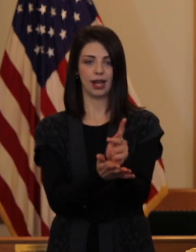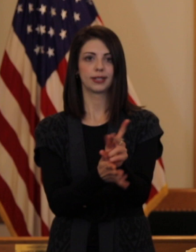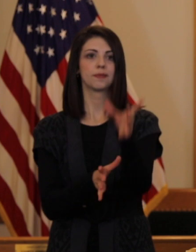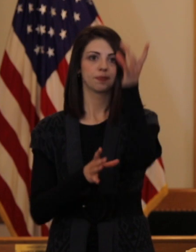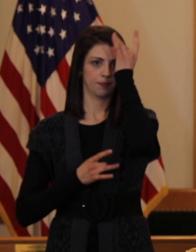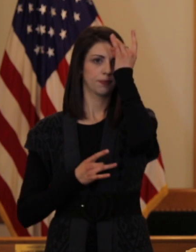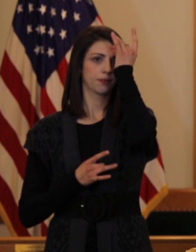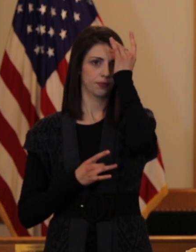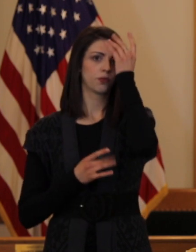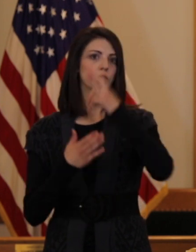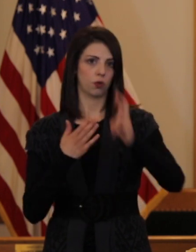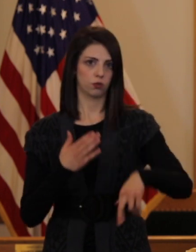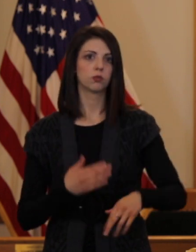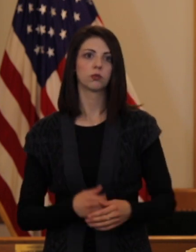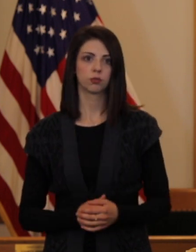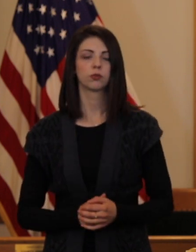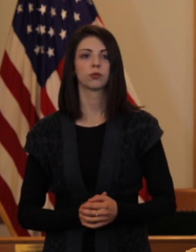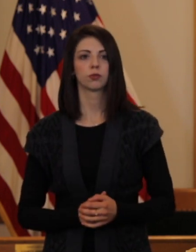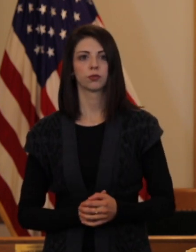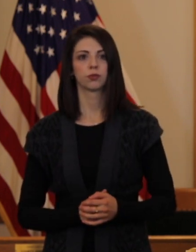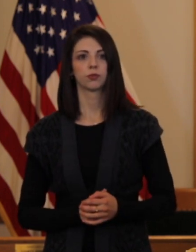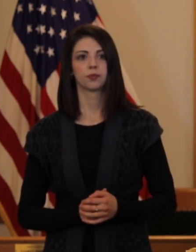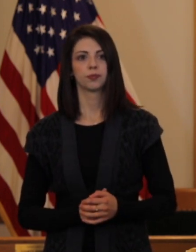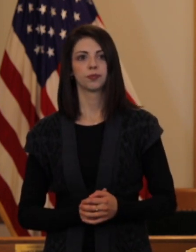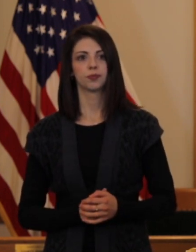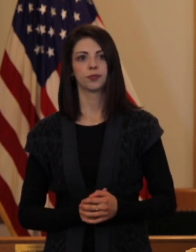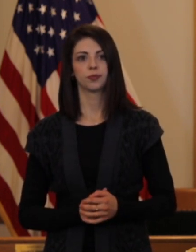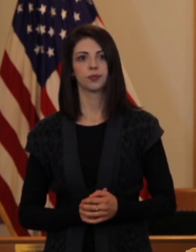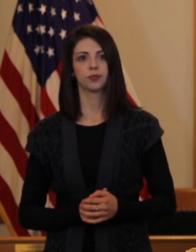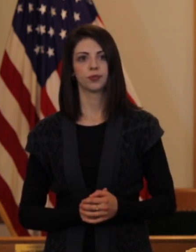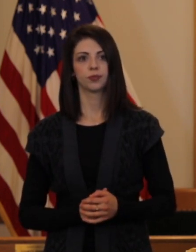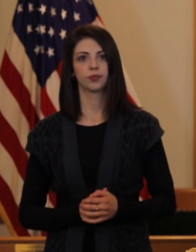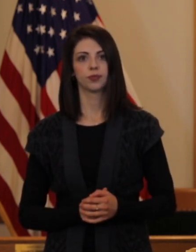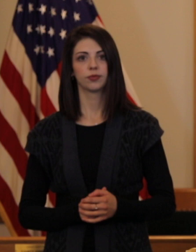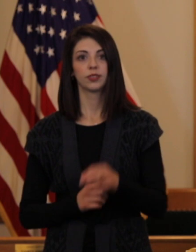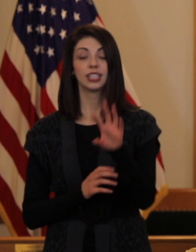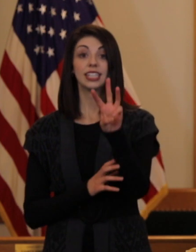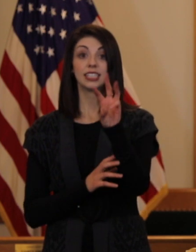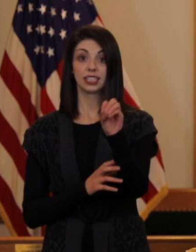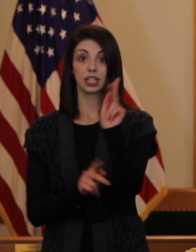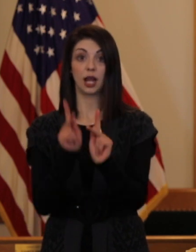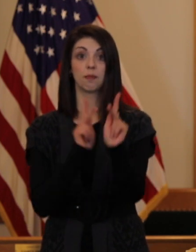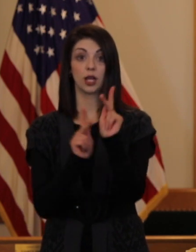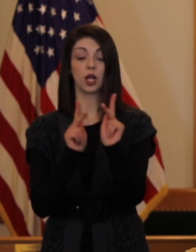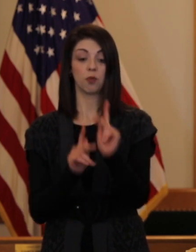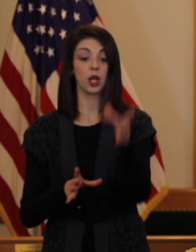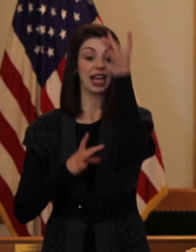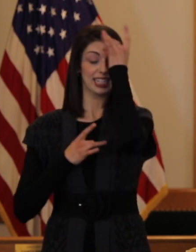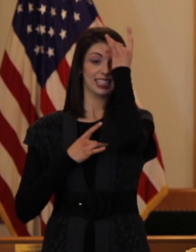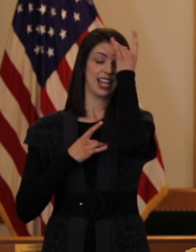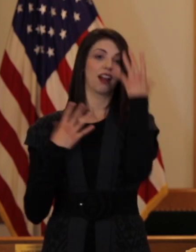positive test results that have been returned. We have 60 residents that have recovered